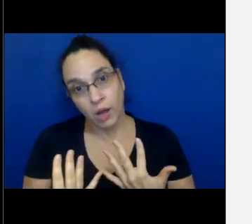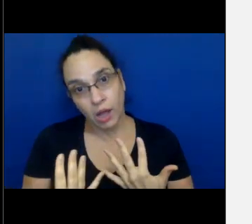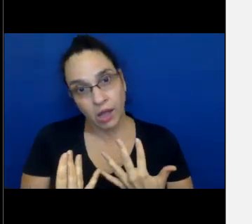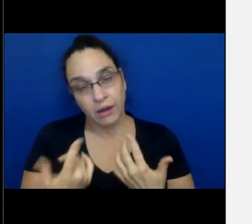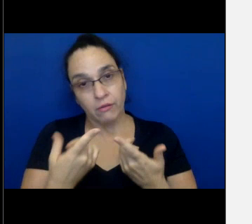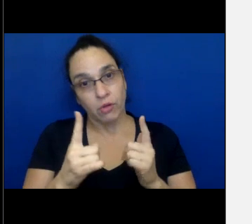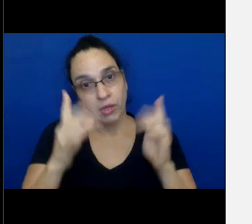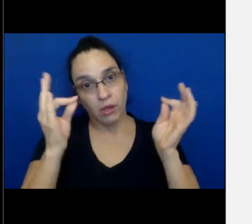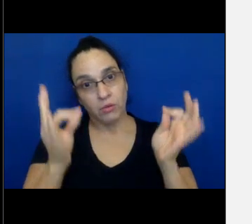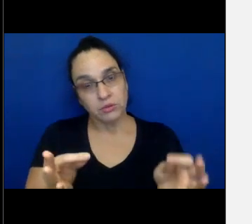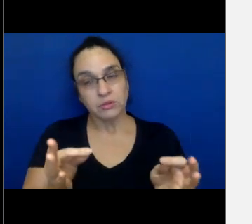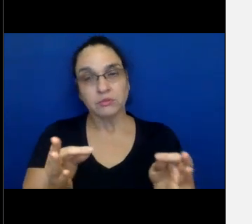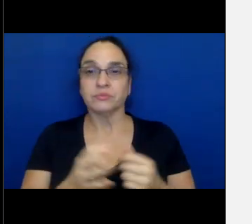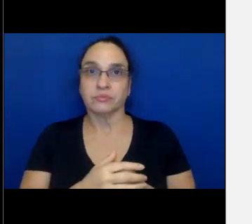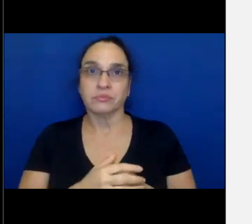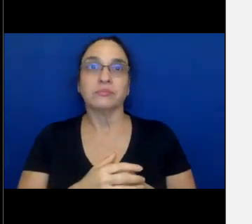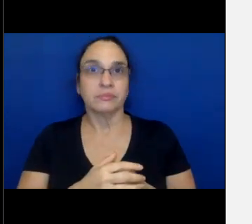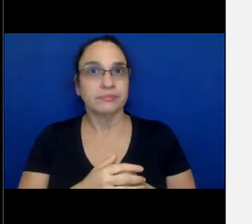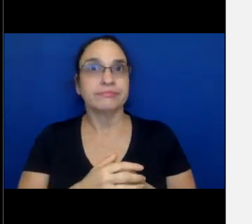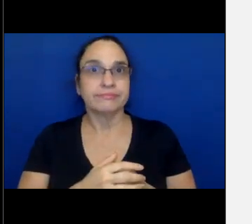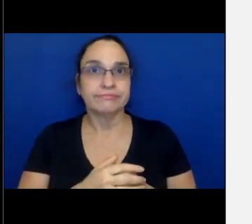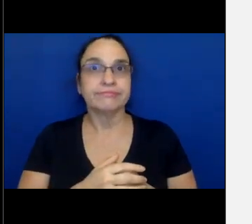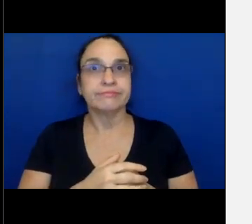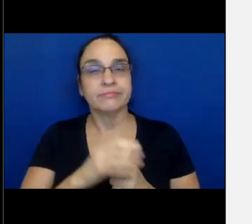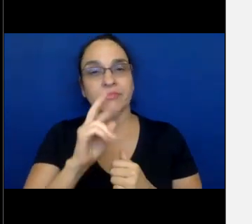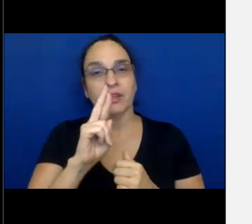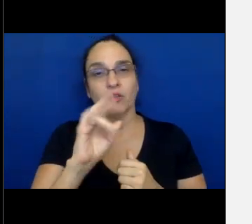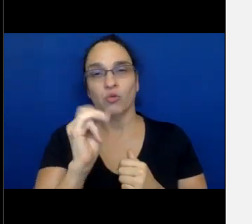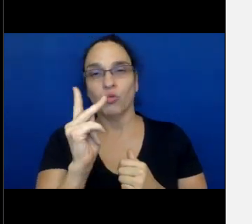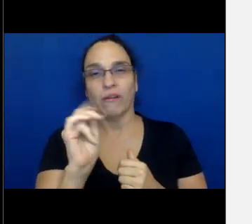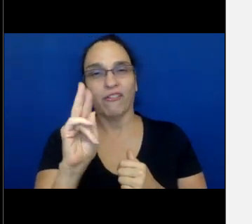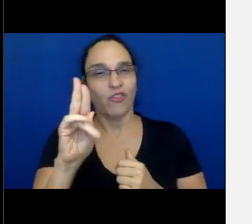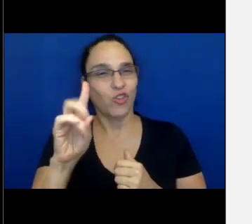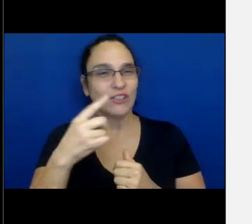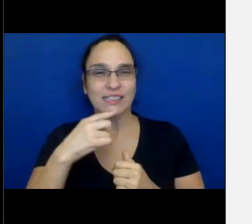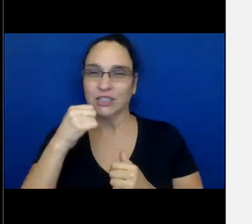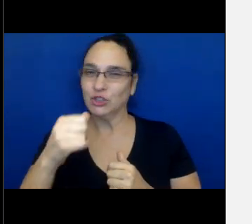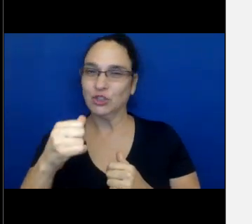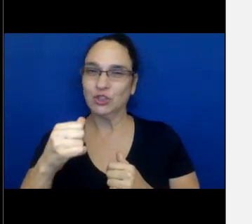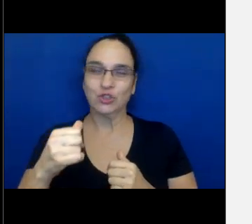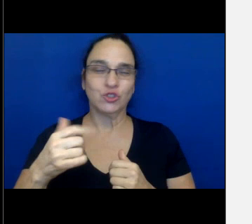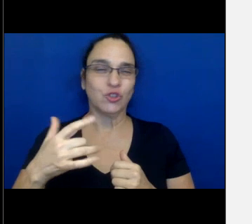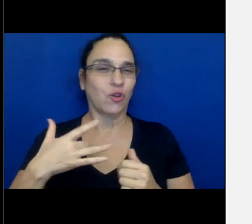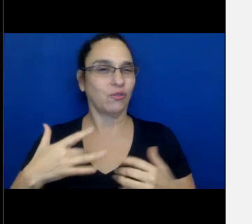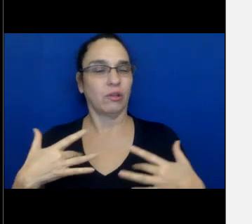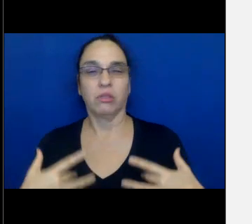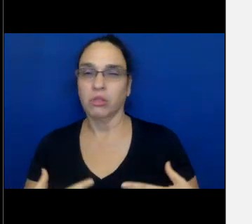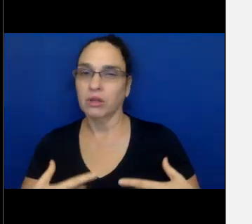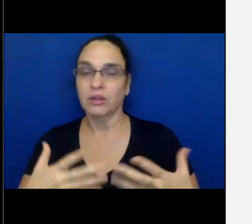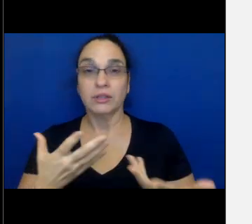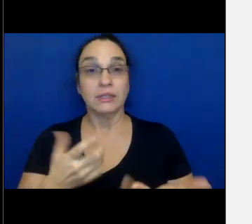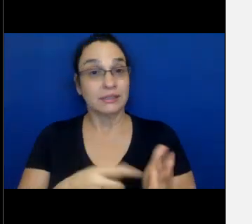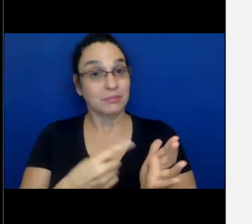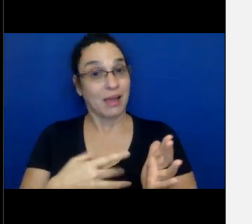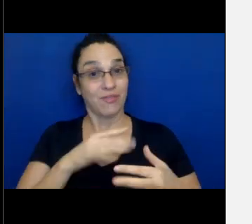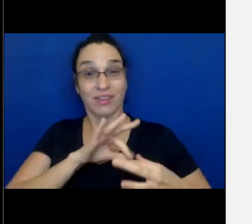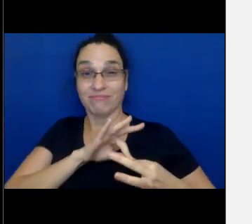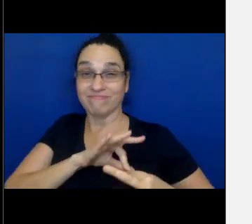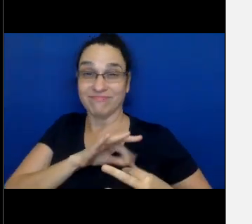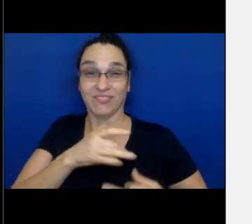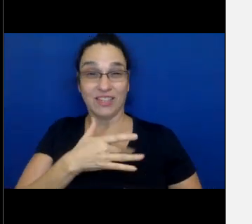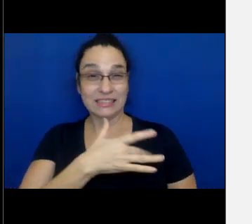really valid advice. Sometimes we can be a bit attached or sensitive about our work, and it isn't the easiest for us to